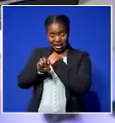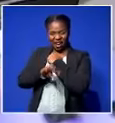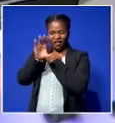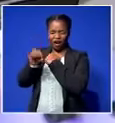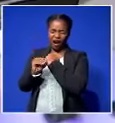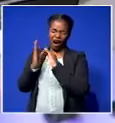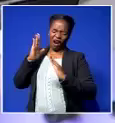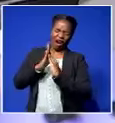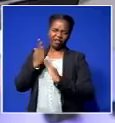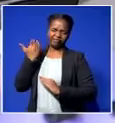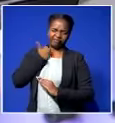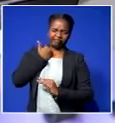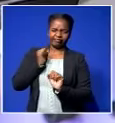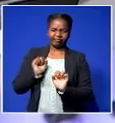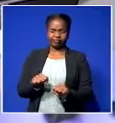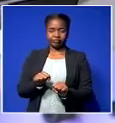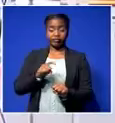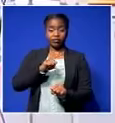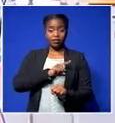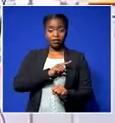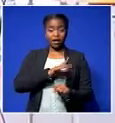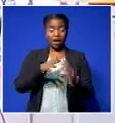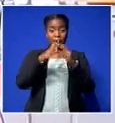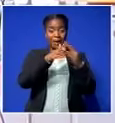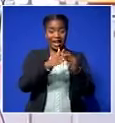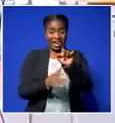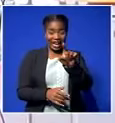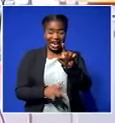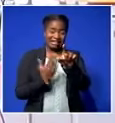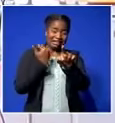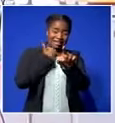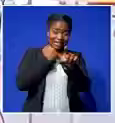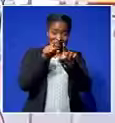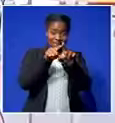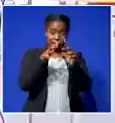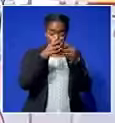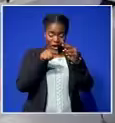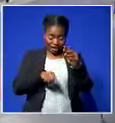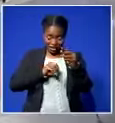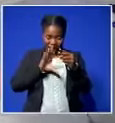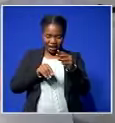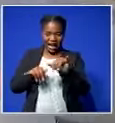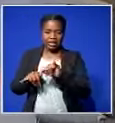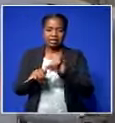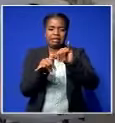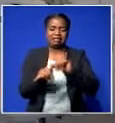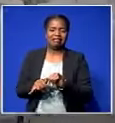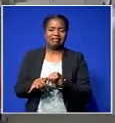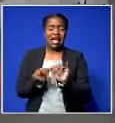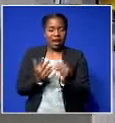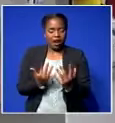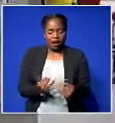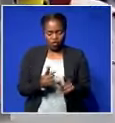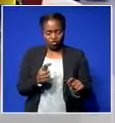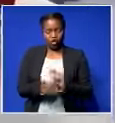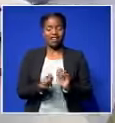country has overtaken the United States, which is notorious for its exorbitant healthcare costs. The only way to change this,